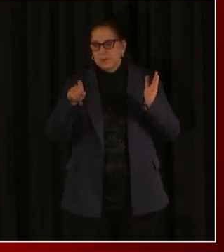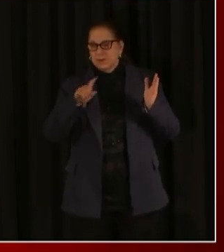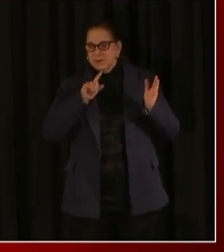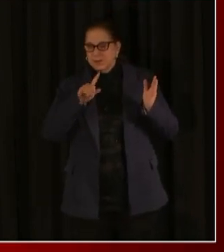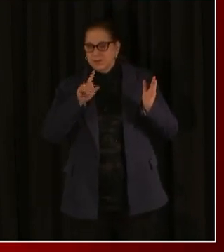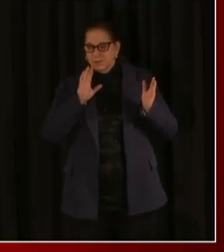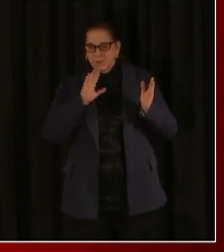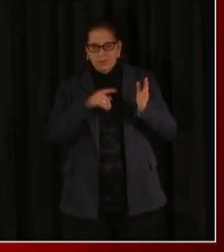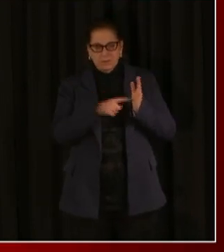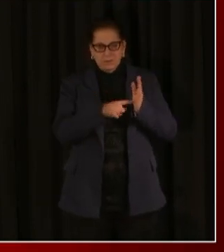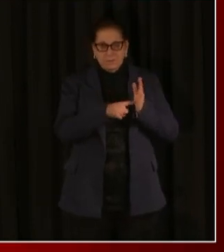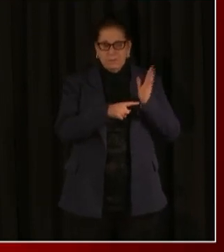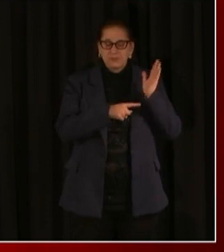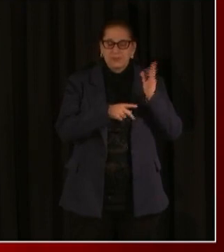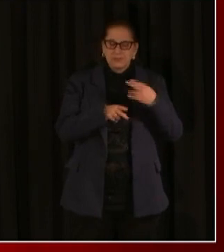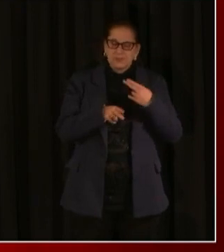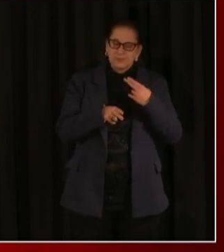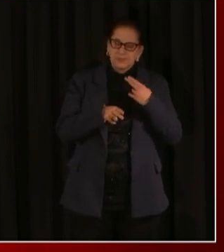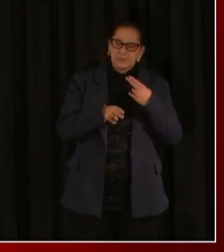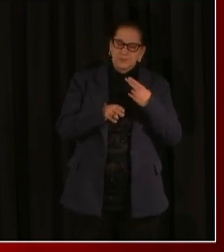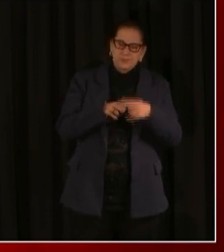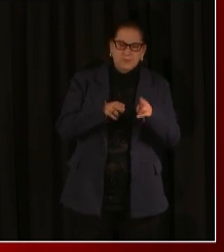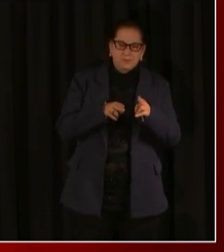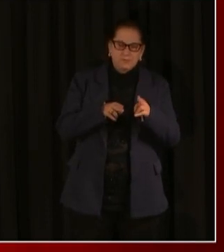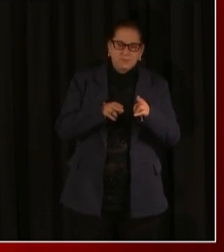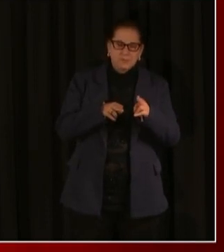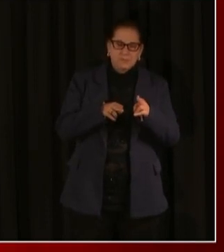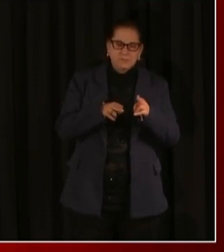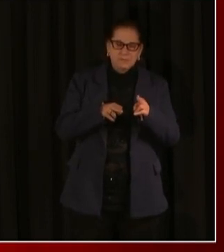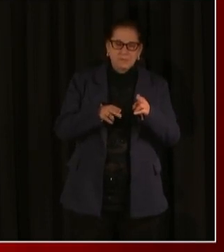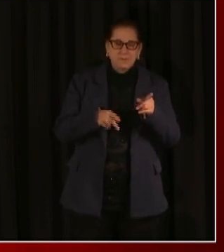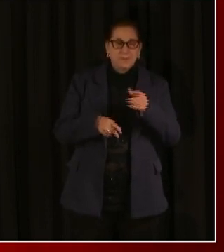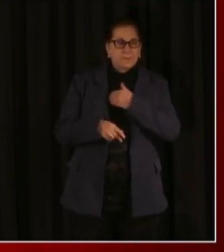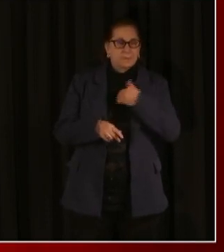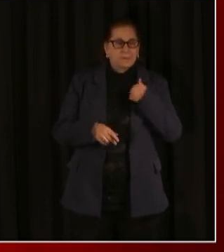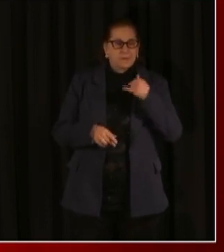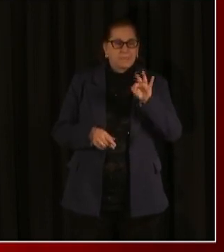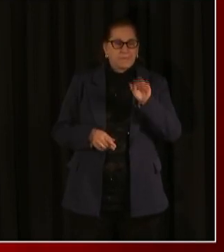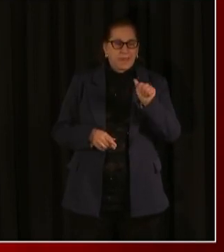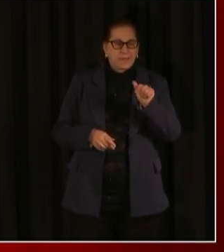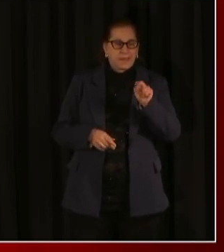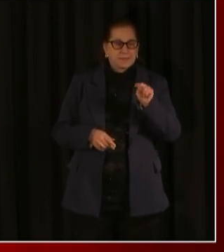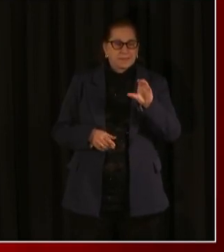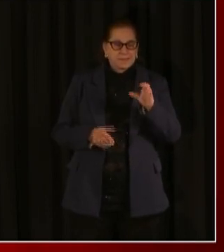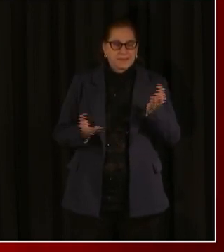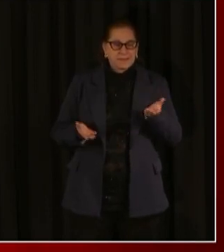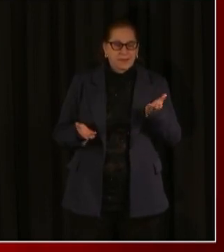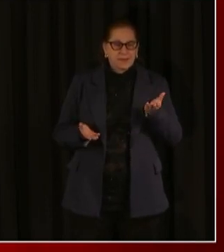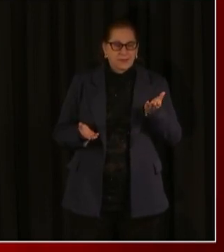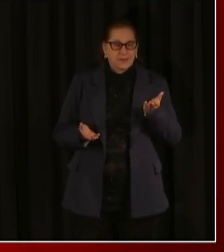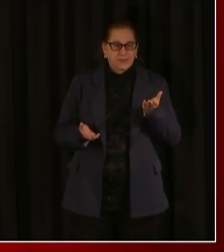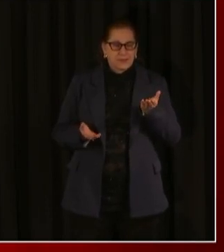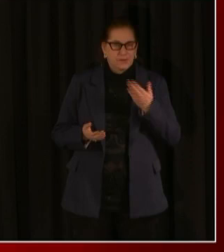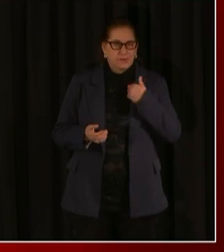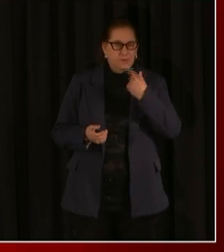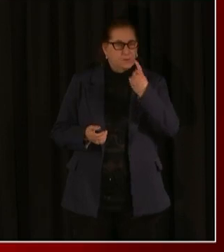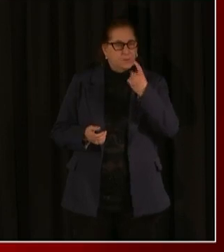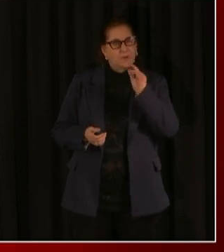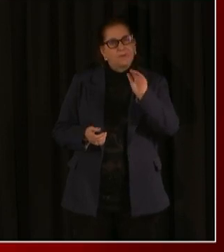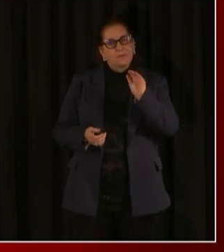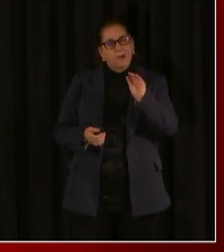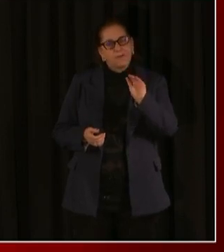the vaccine process. So we have a lot of our members of our team from DC Health on there. So I'm just going to say one more reminder on